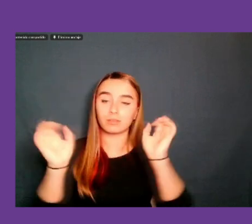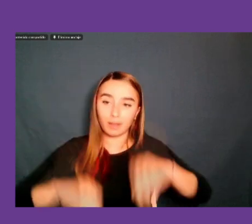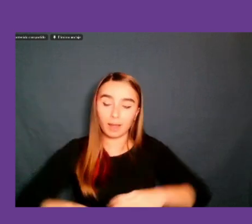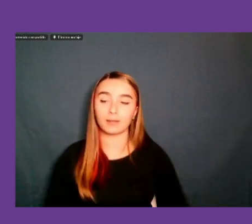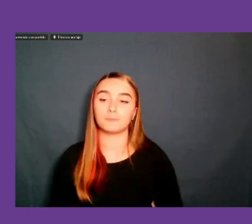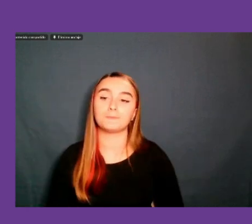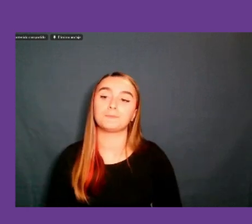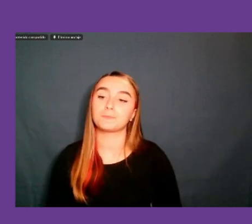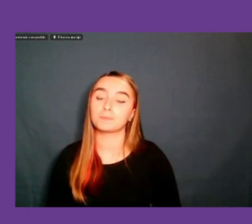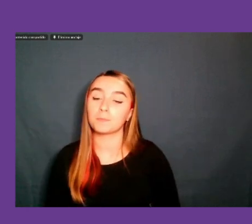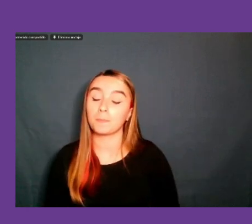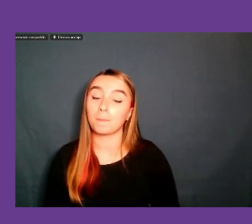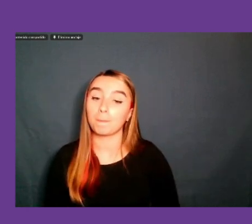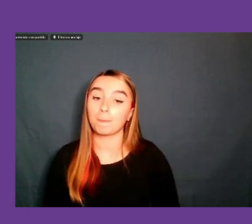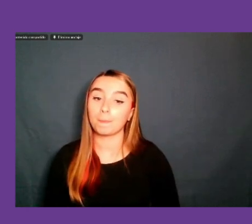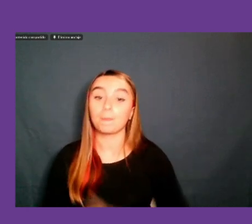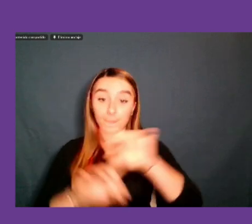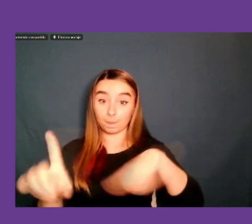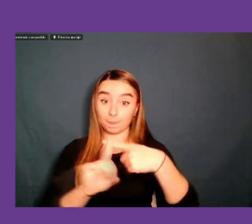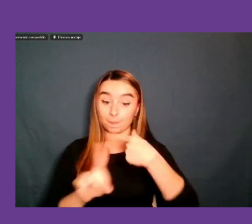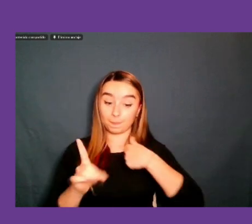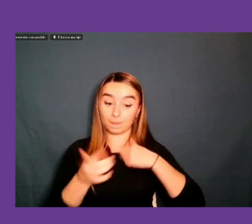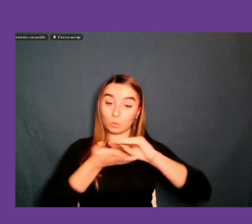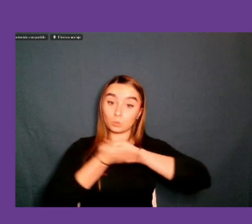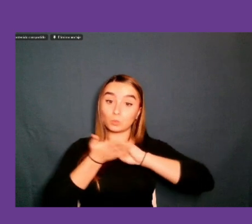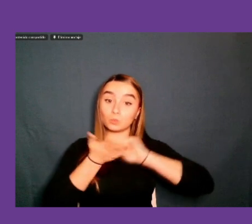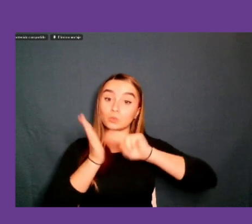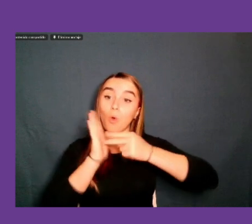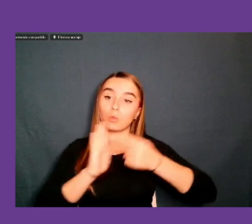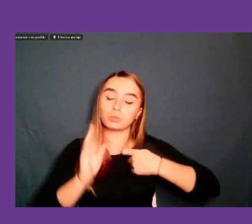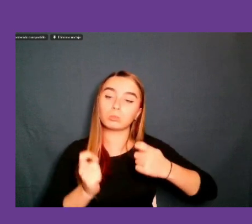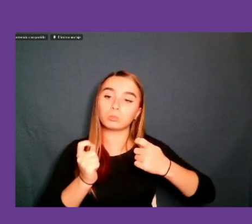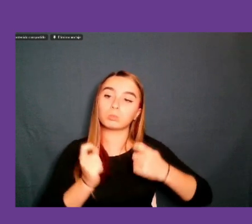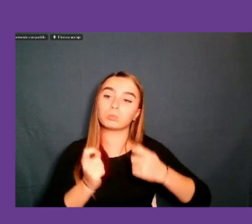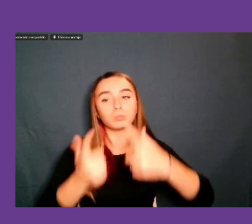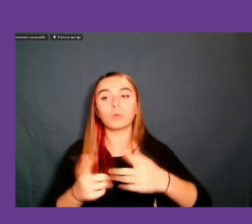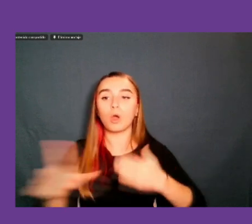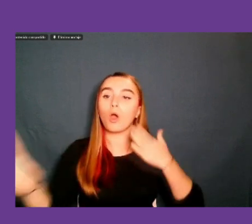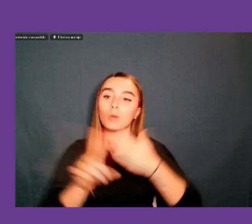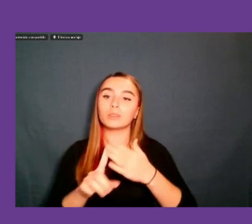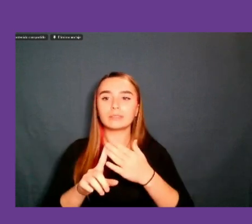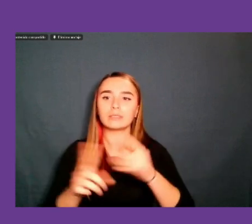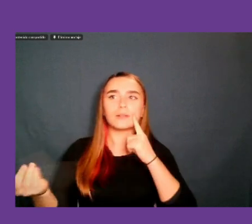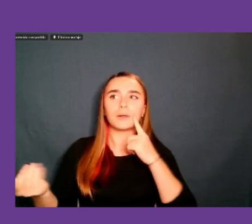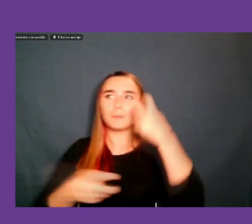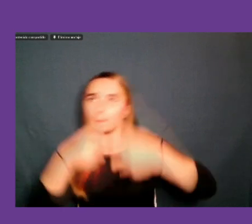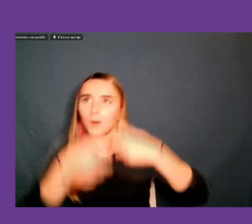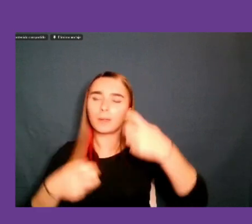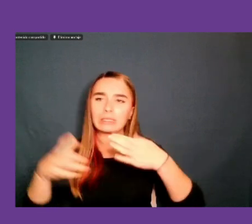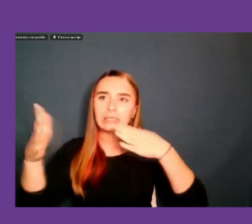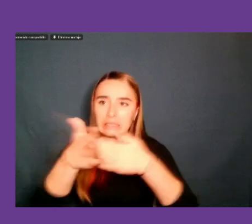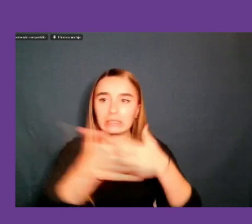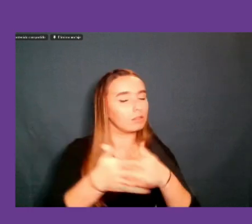We can also provide solutions to mitigate some of the risks of lack of accessibility and